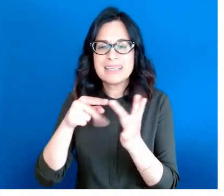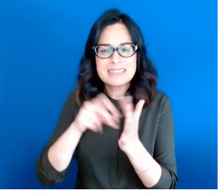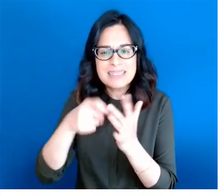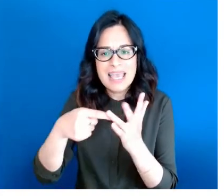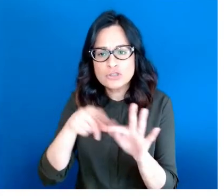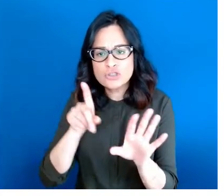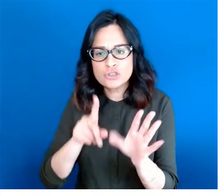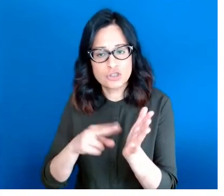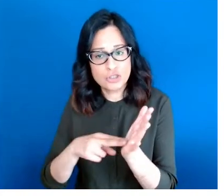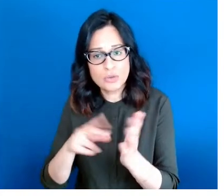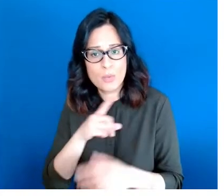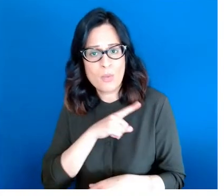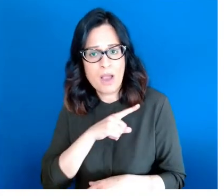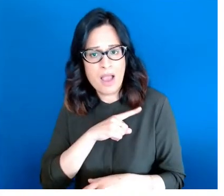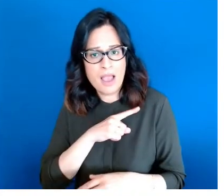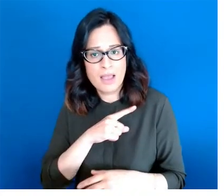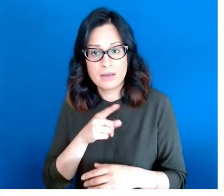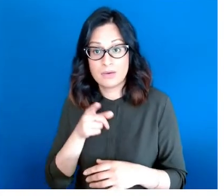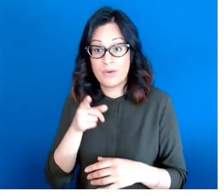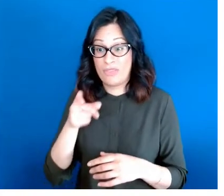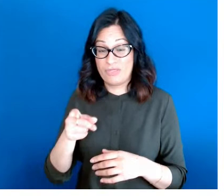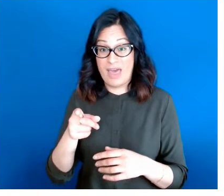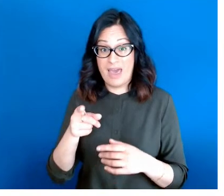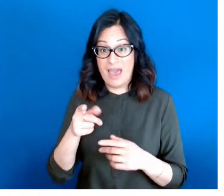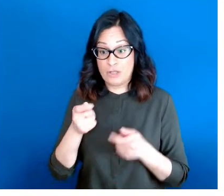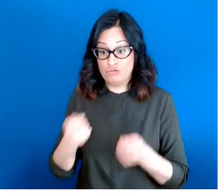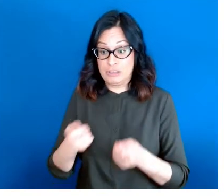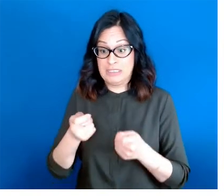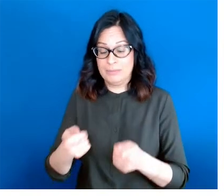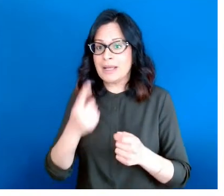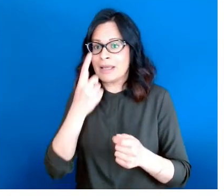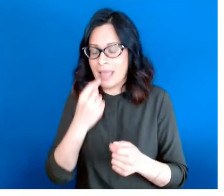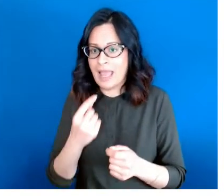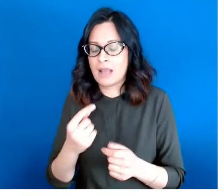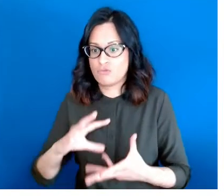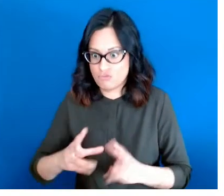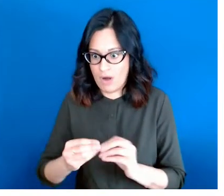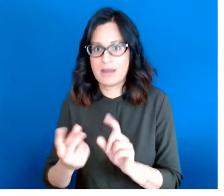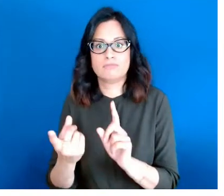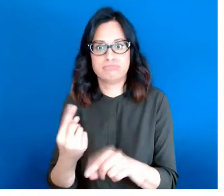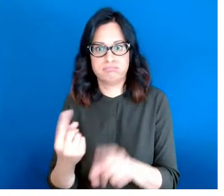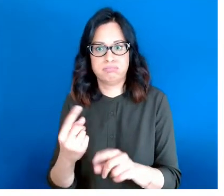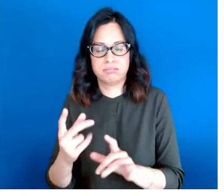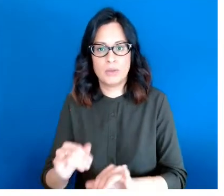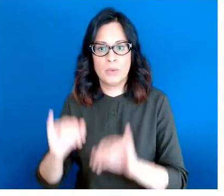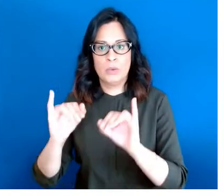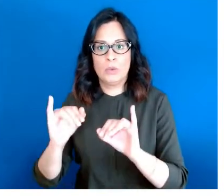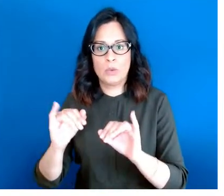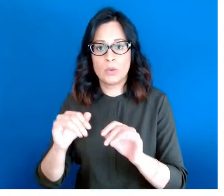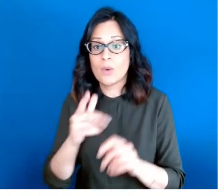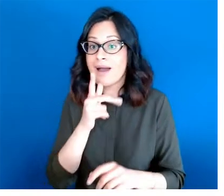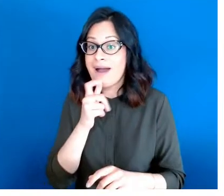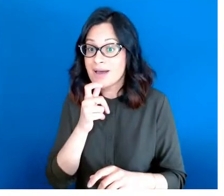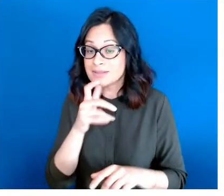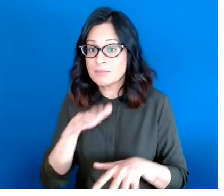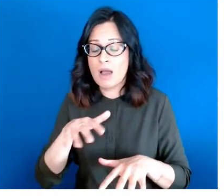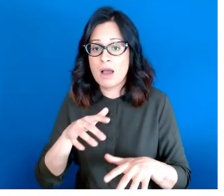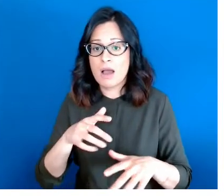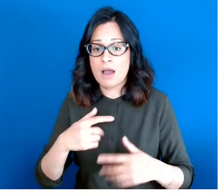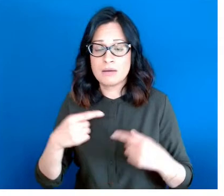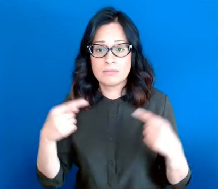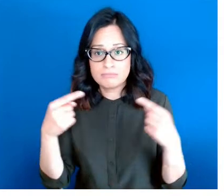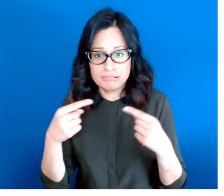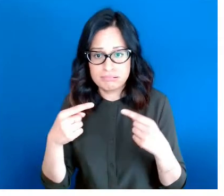Immunotherapy has the risk of inducing allergic responses, and in particular, asthma attacks. And unfortunately, in